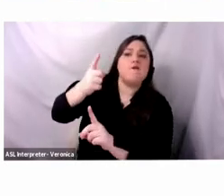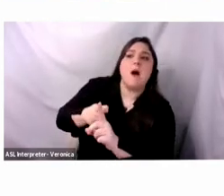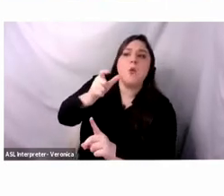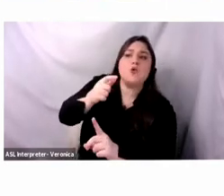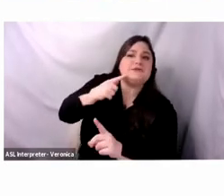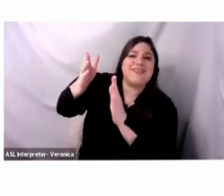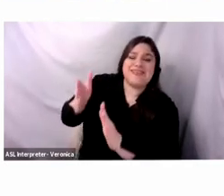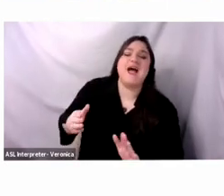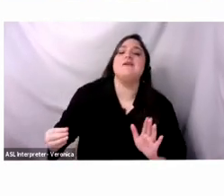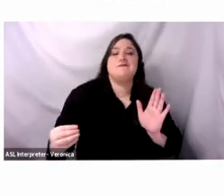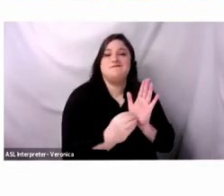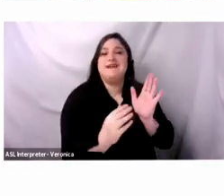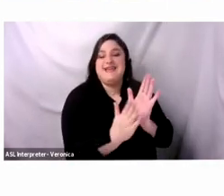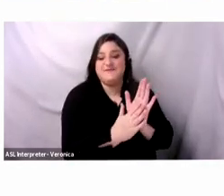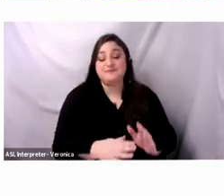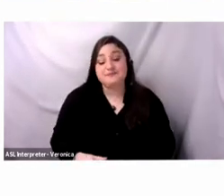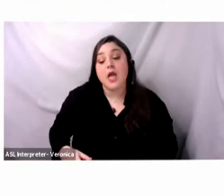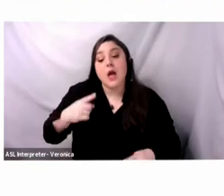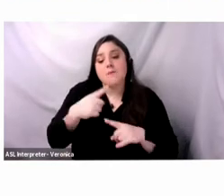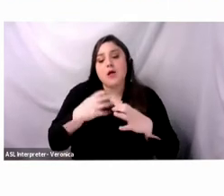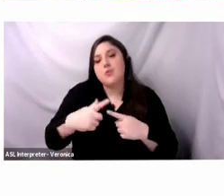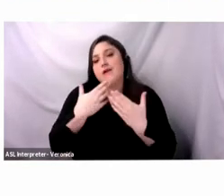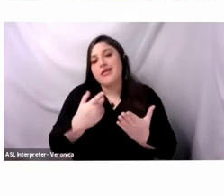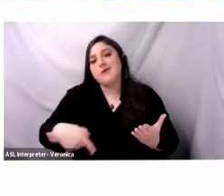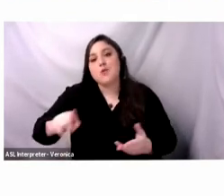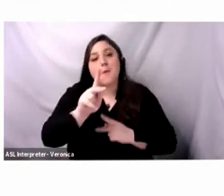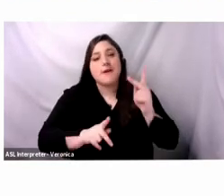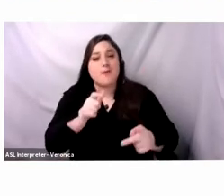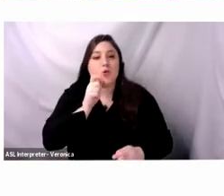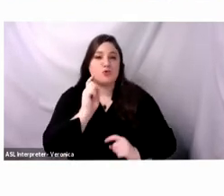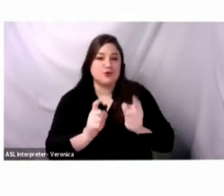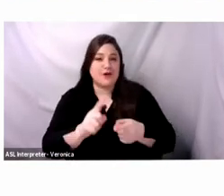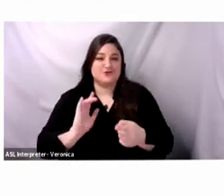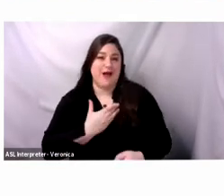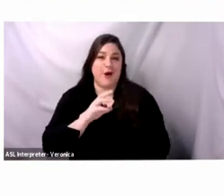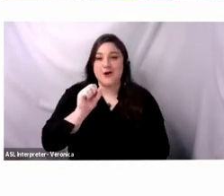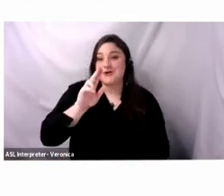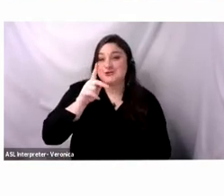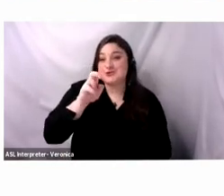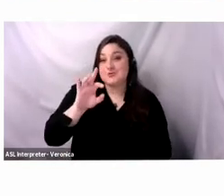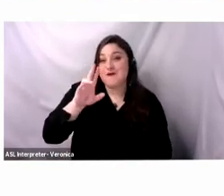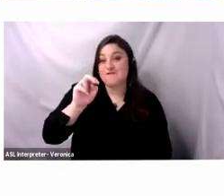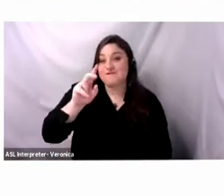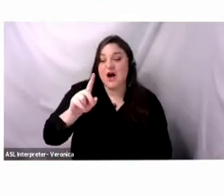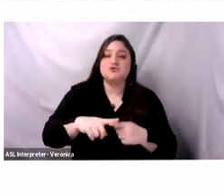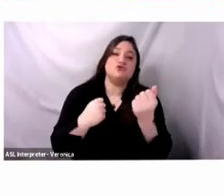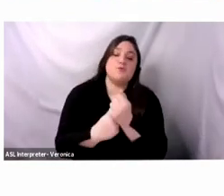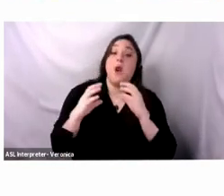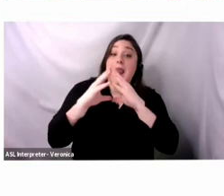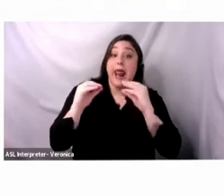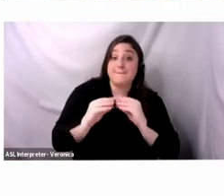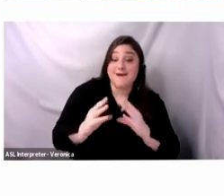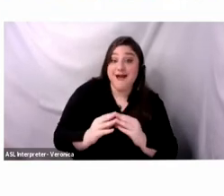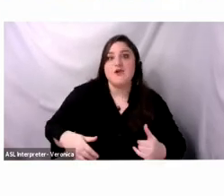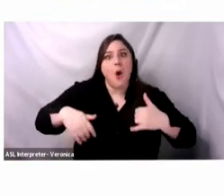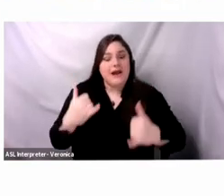who did donate to our super funds for donations for in support of Lebanon. Thank you all. We really exponentially went